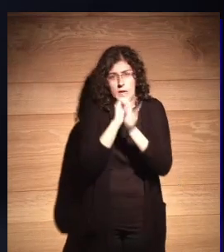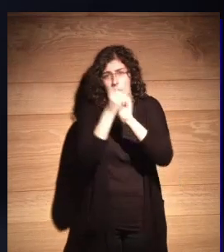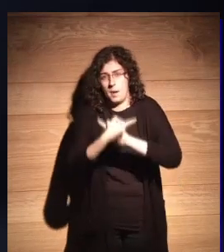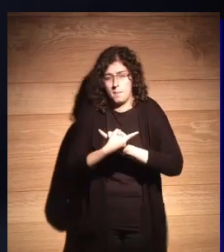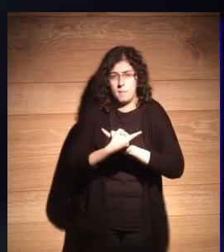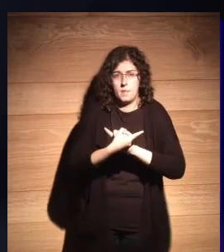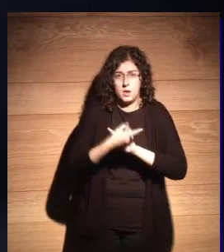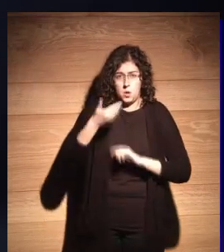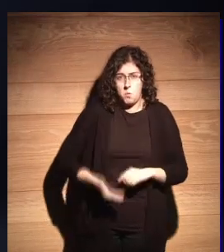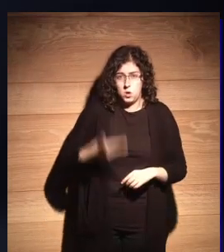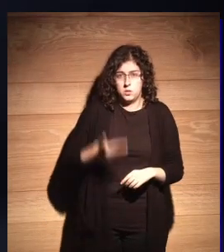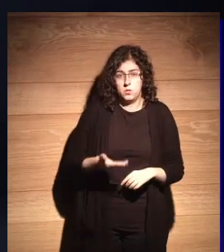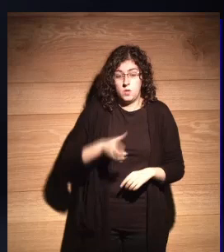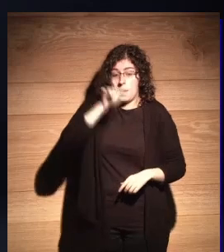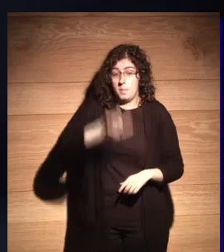age, I